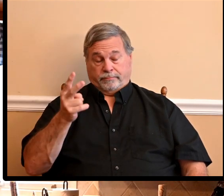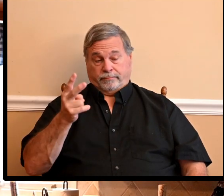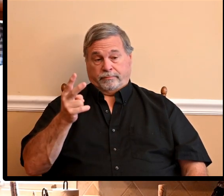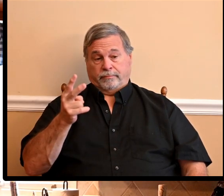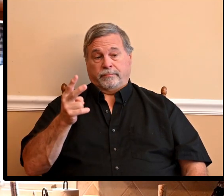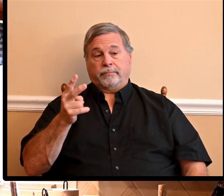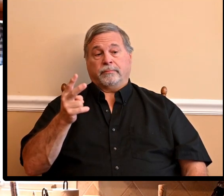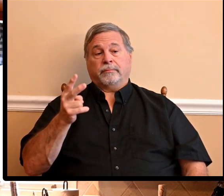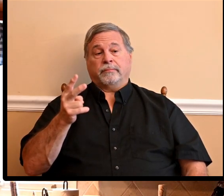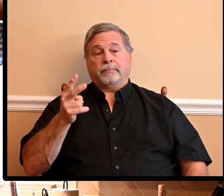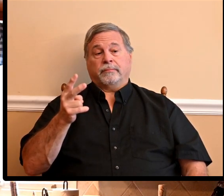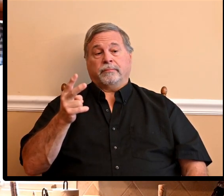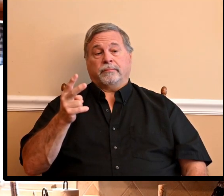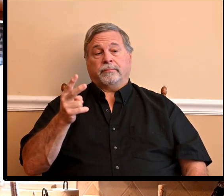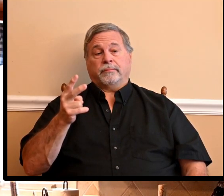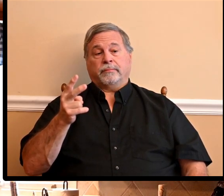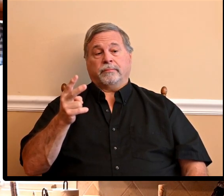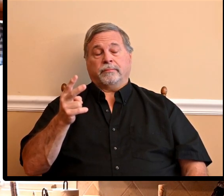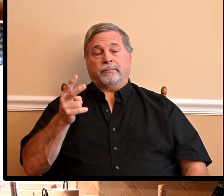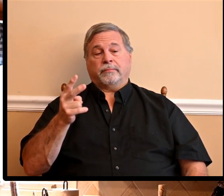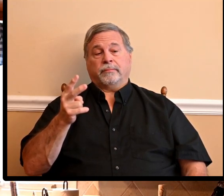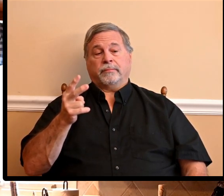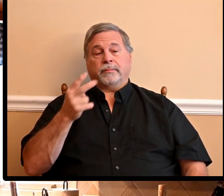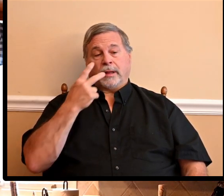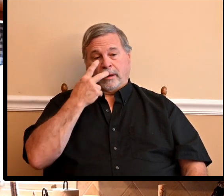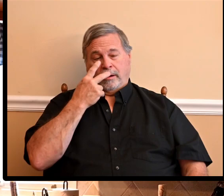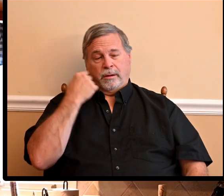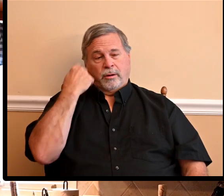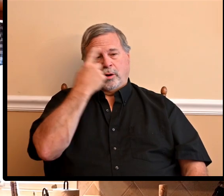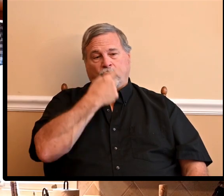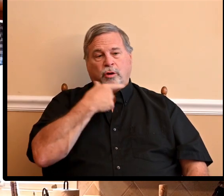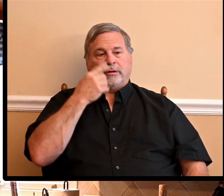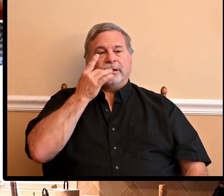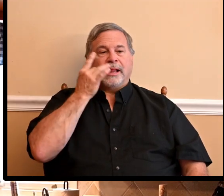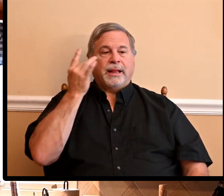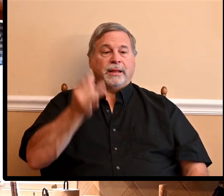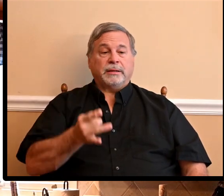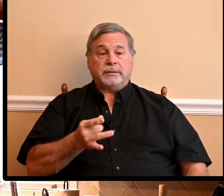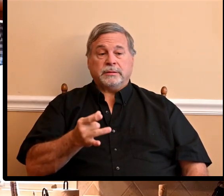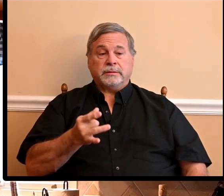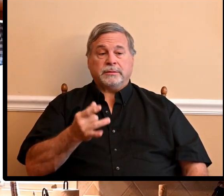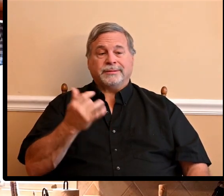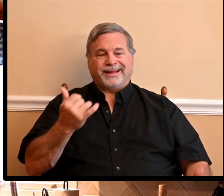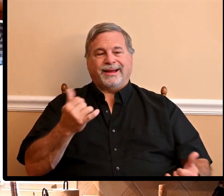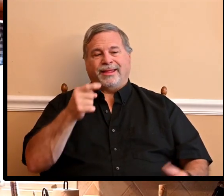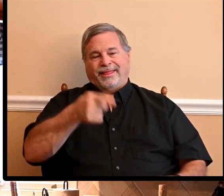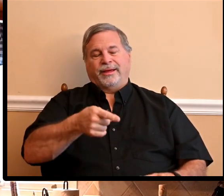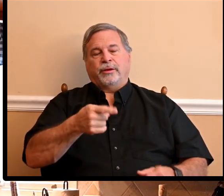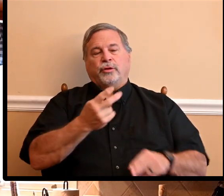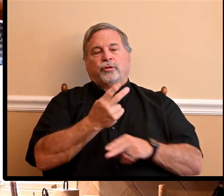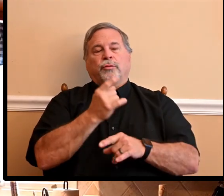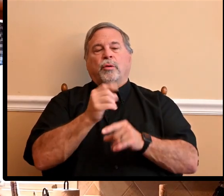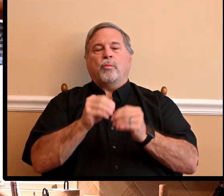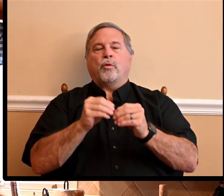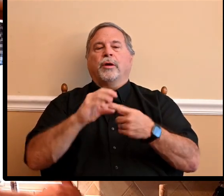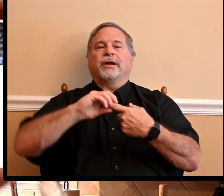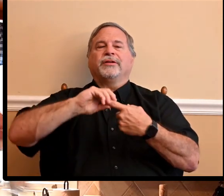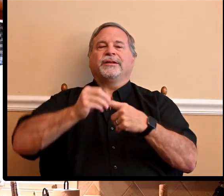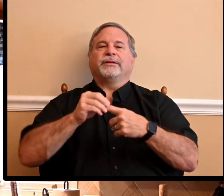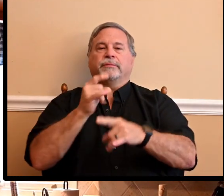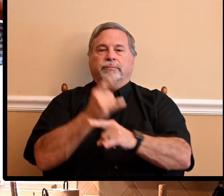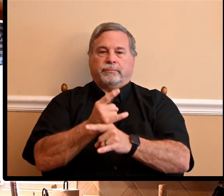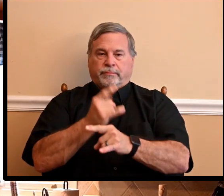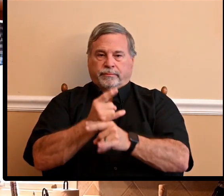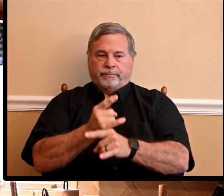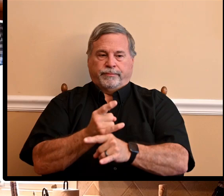So there's our next piece of the cake. Looks kind of delicious, doesn't it? So with this piece of cake, we're going to use